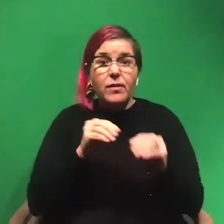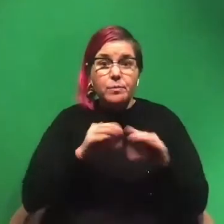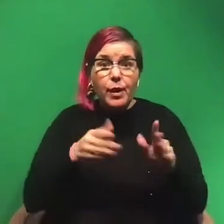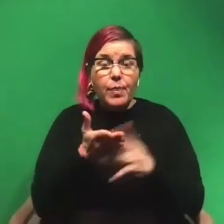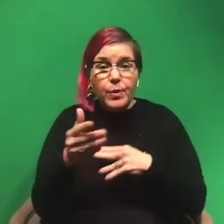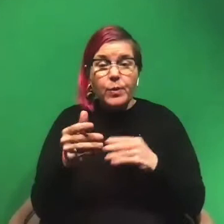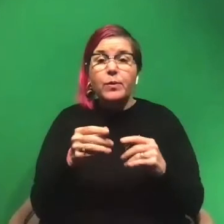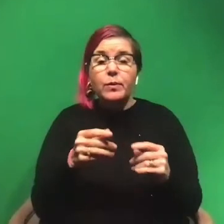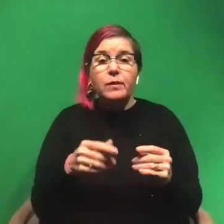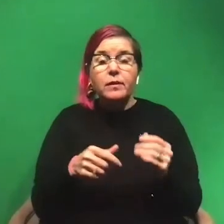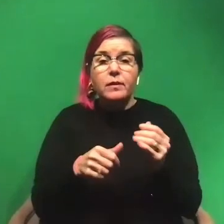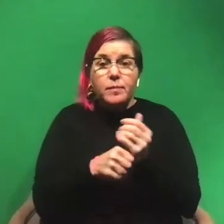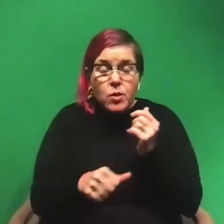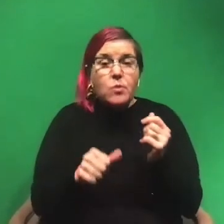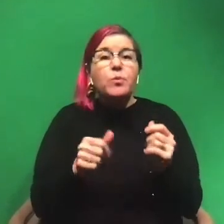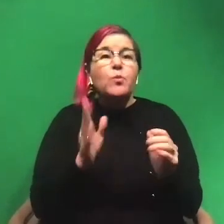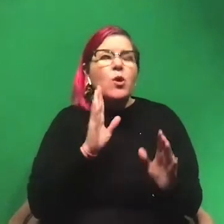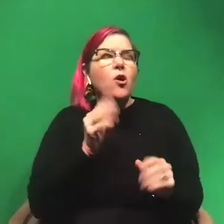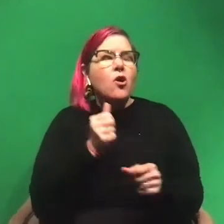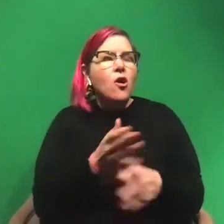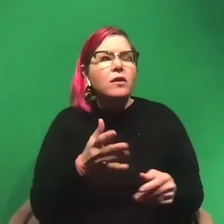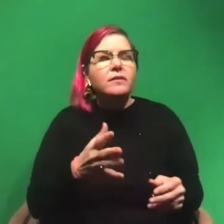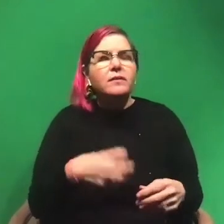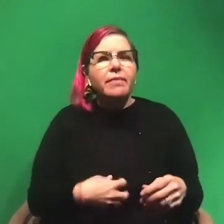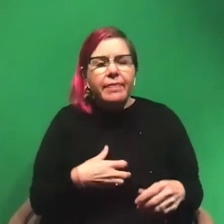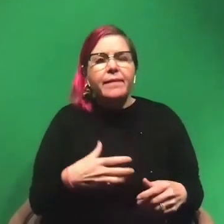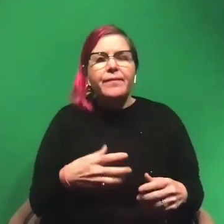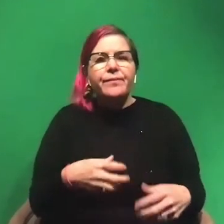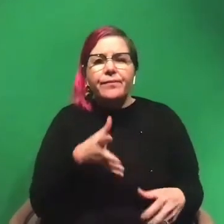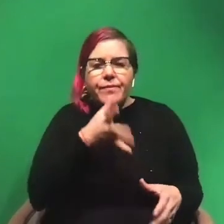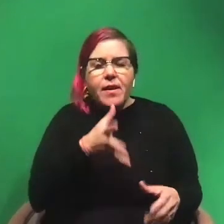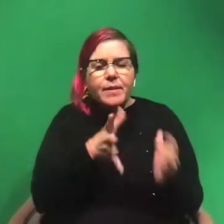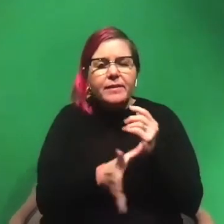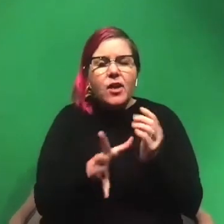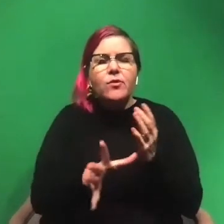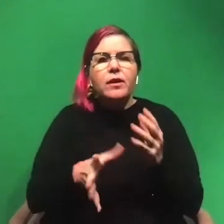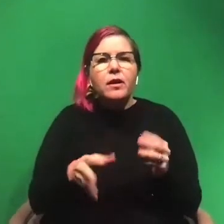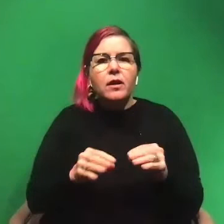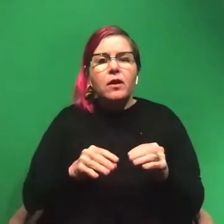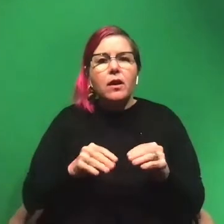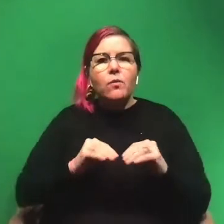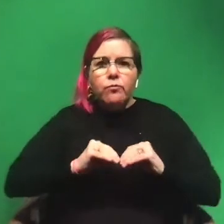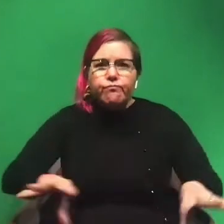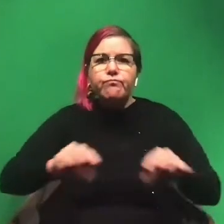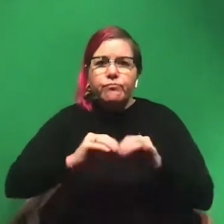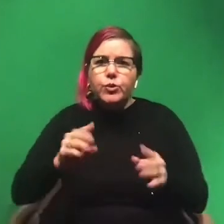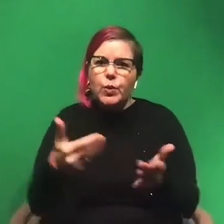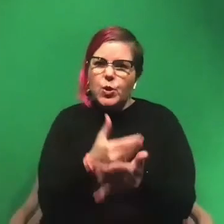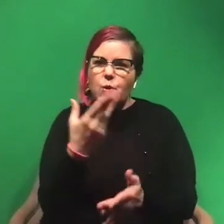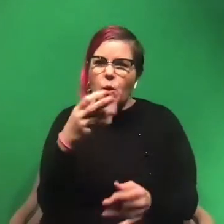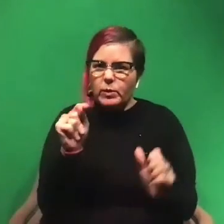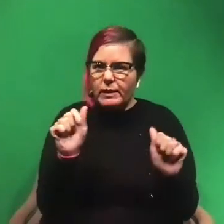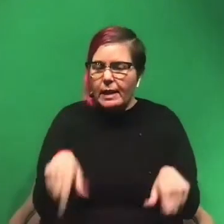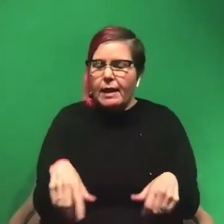cause gastroenteritis and vomiting diarrhea, so that promotes shedding to a new host. In the case of a